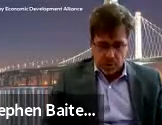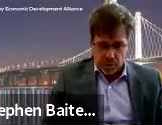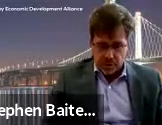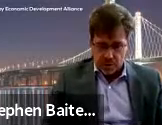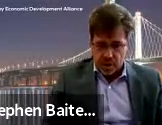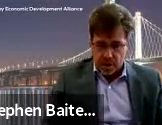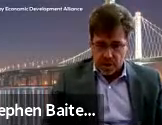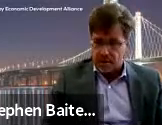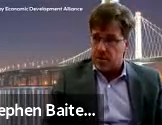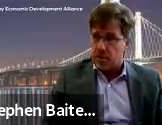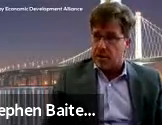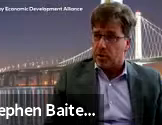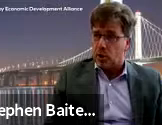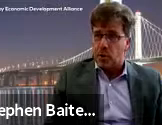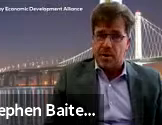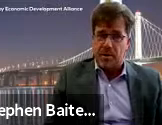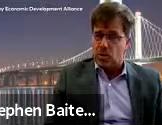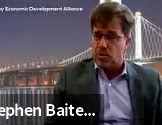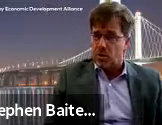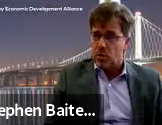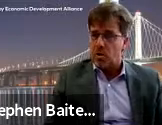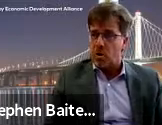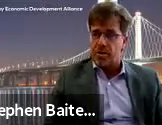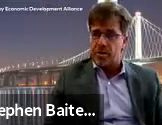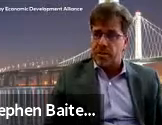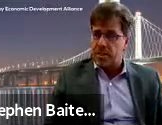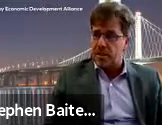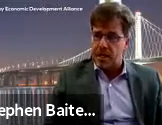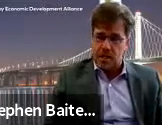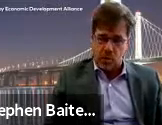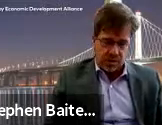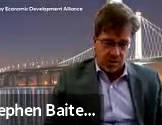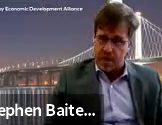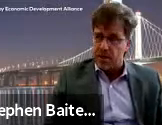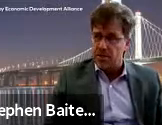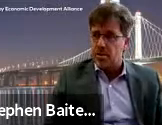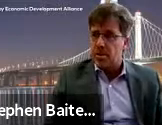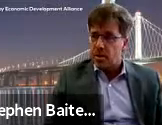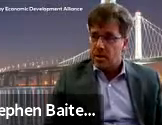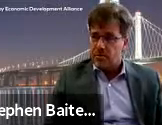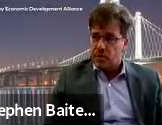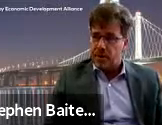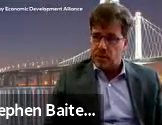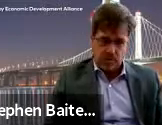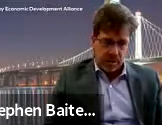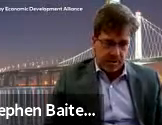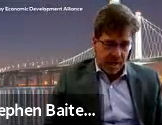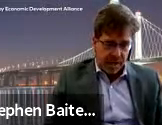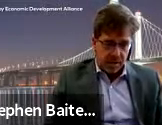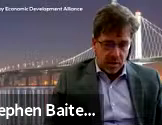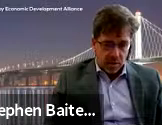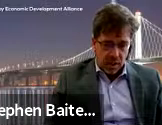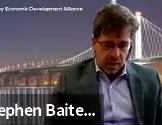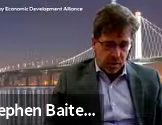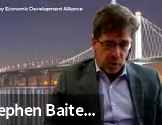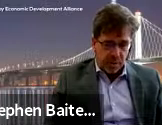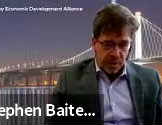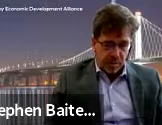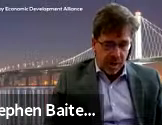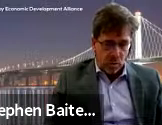Tonight, we're going to go ahead and hear a little bit about sort of local COVID-19 data, what's the latest information